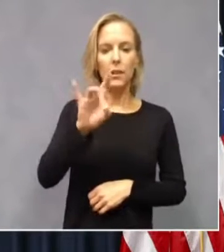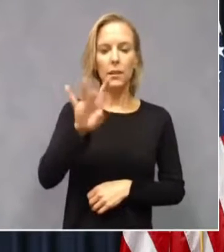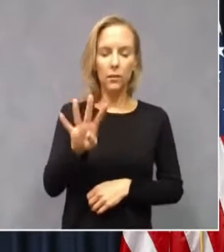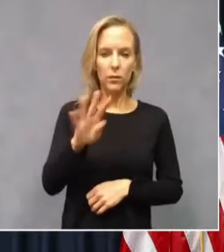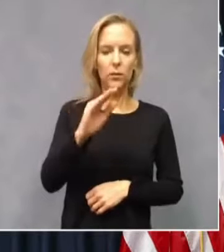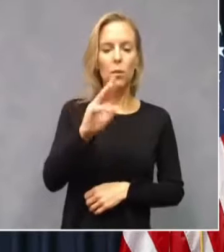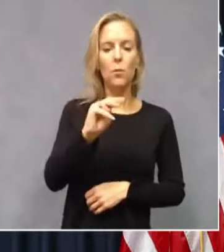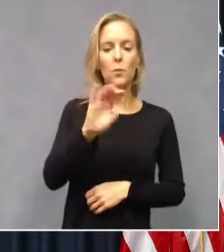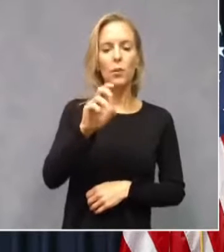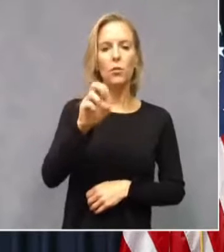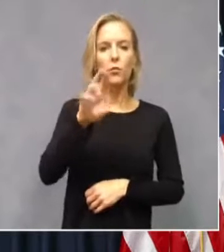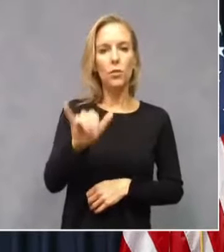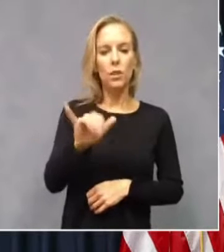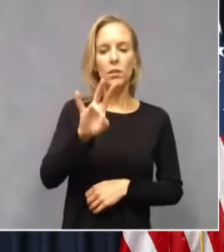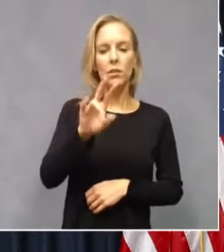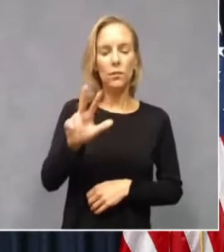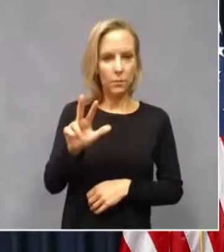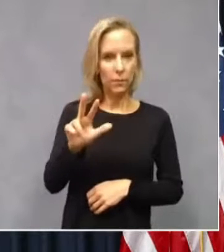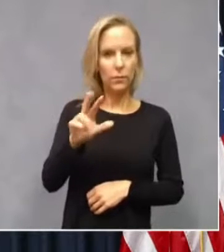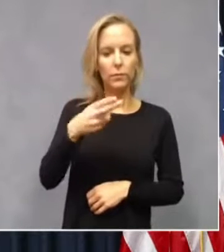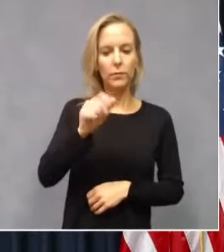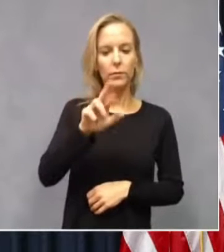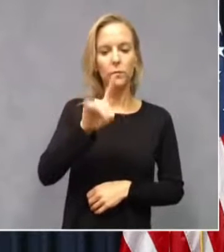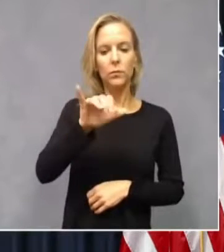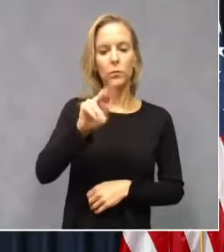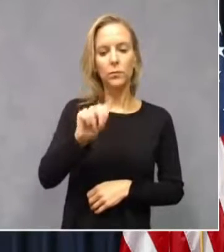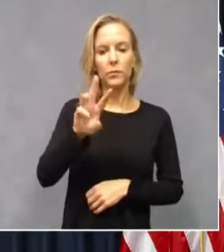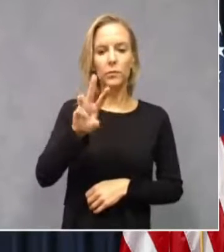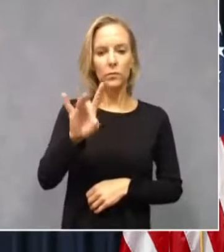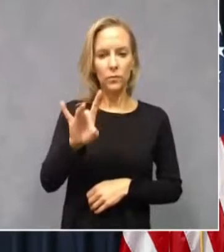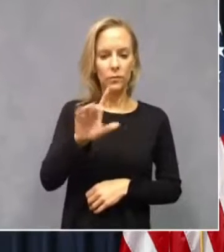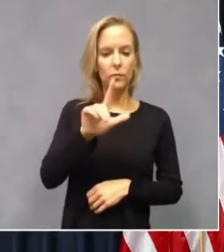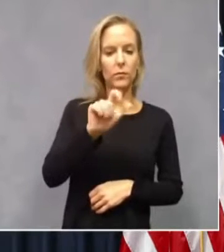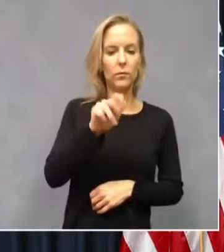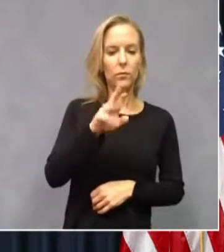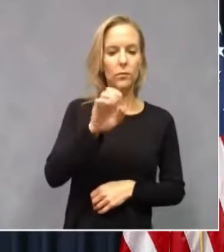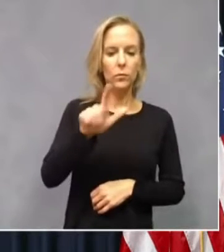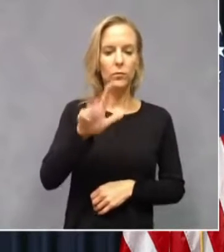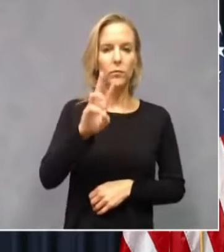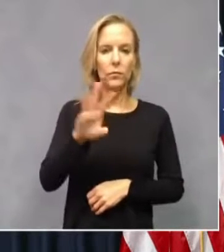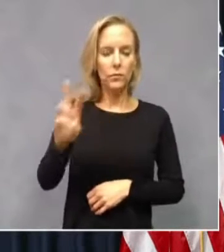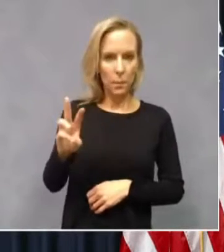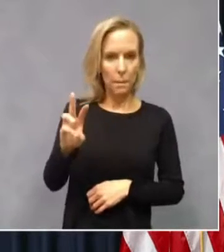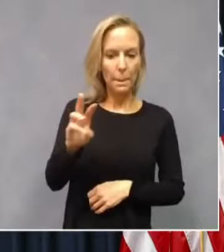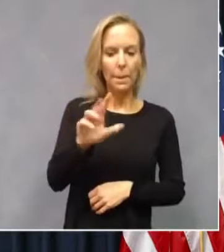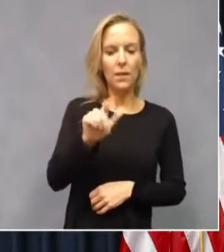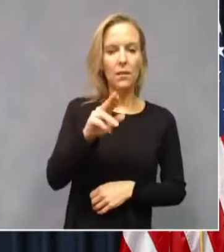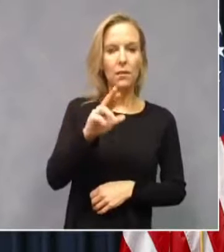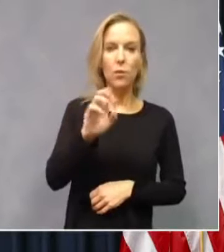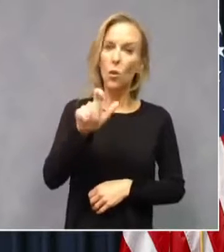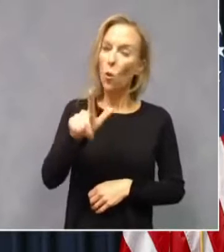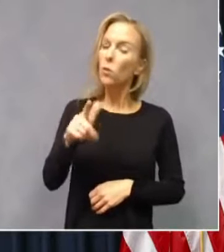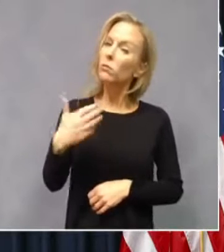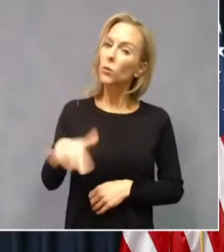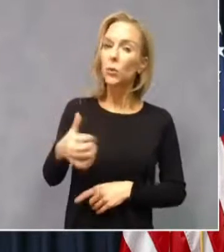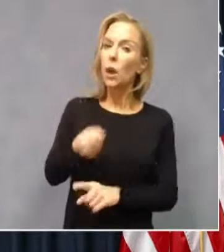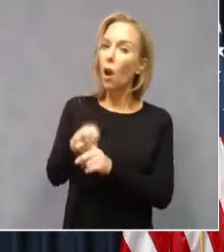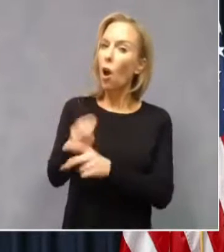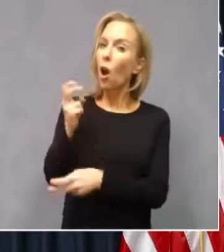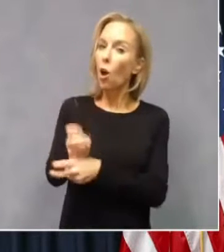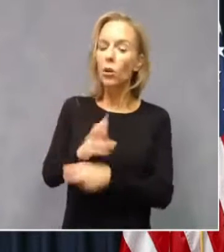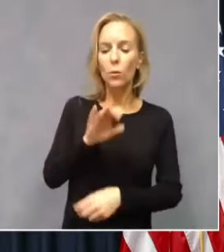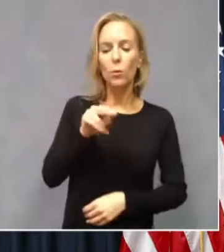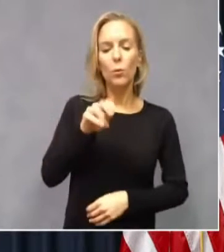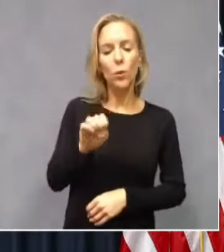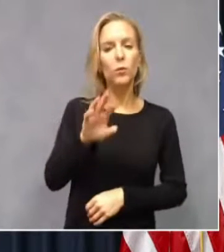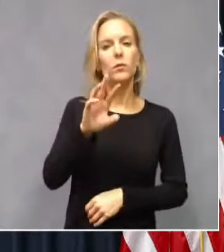McCreary, 73, Hardin, 68, Laurel, 66. Laurel's been hit pretty hard. Boone,